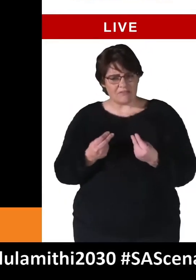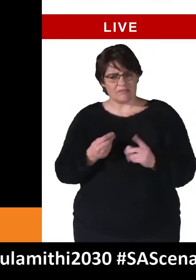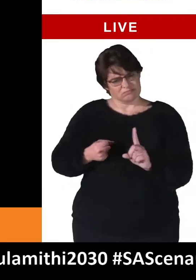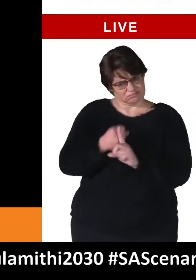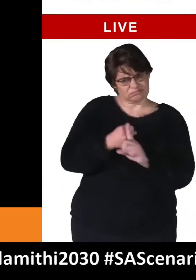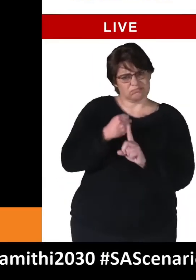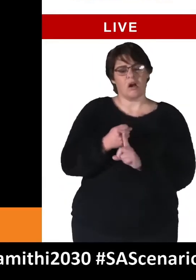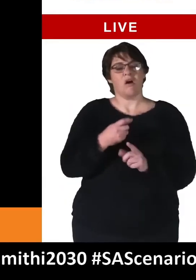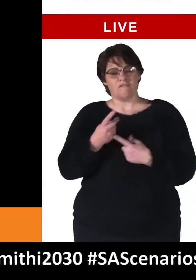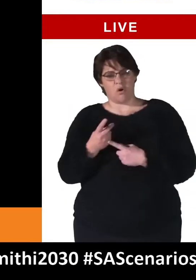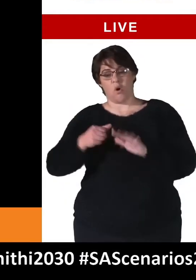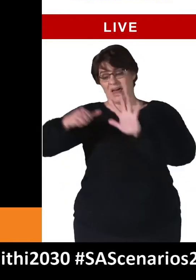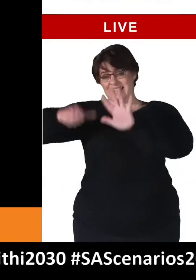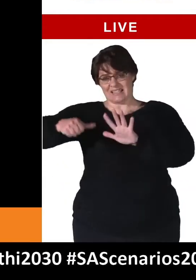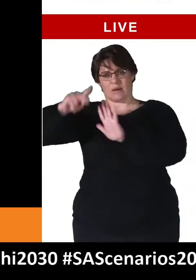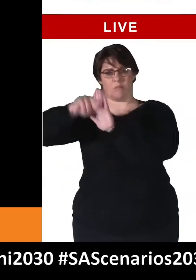for a